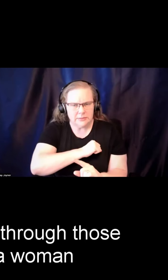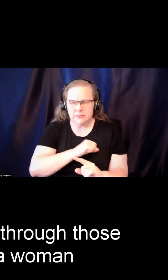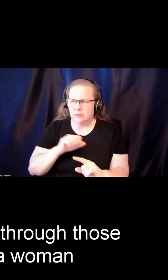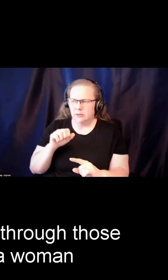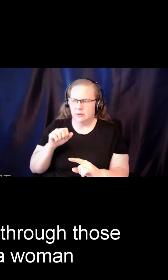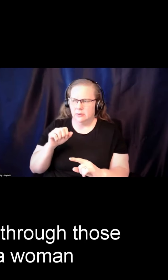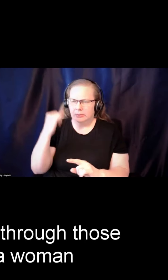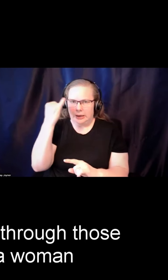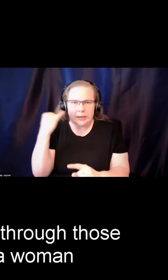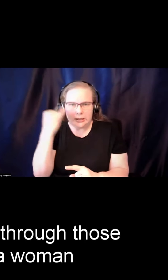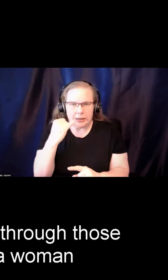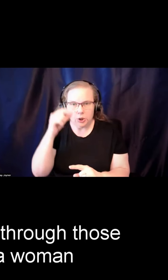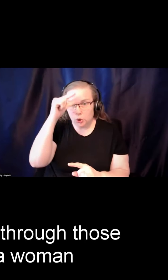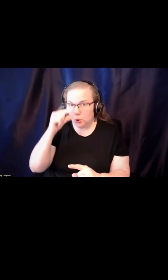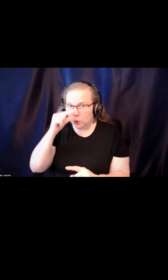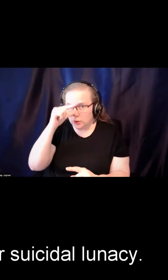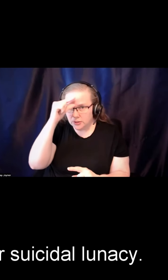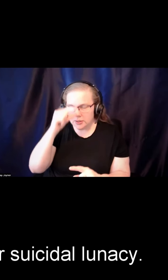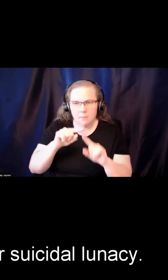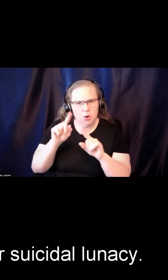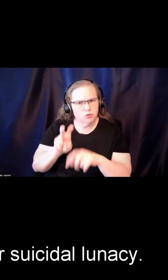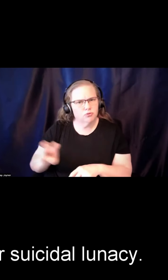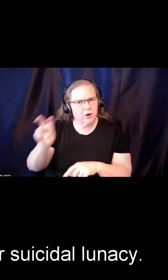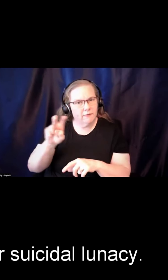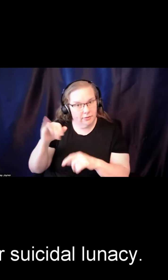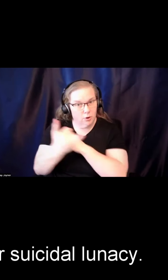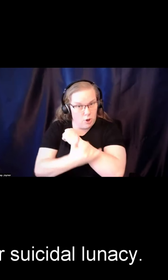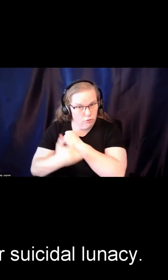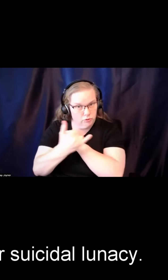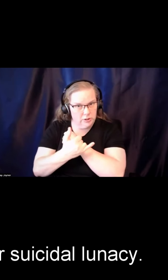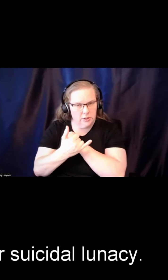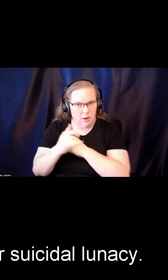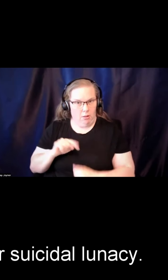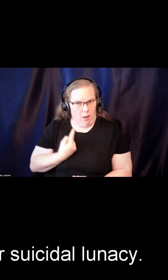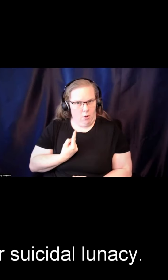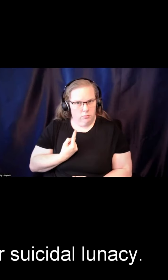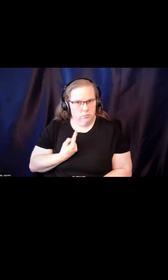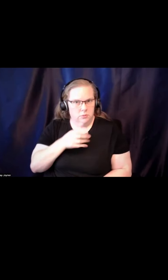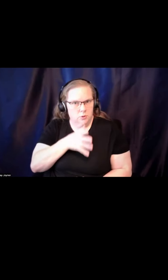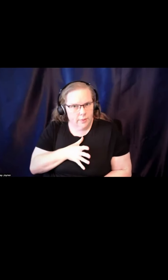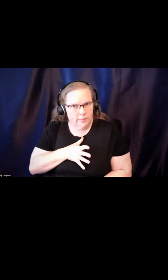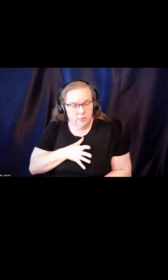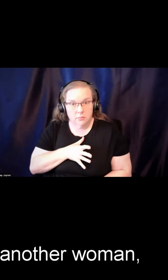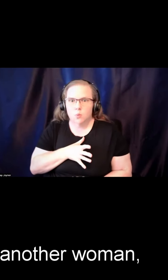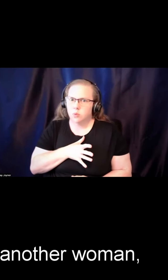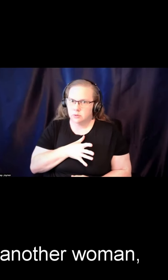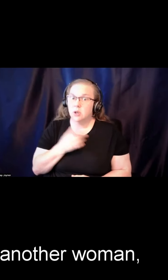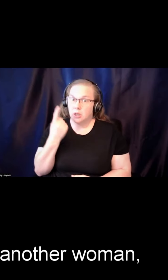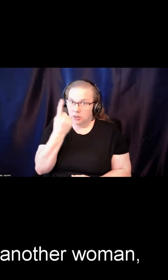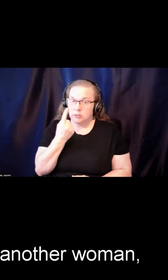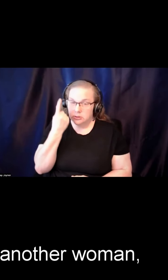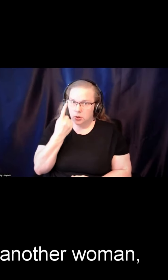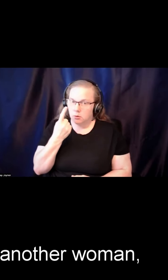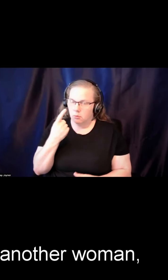But to travel alone through those countries as a woman was considered sheer suicidal lunacy. Yes. So